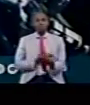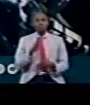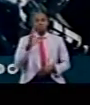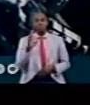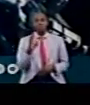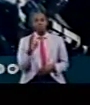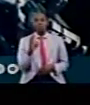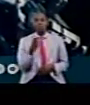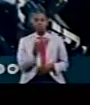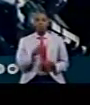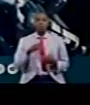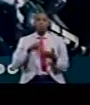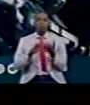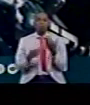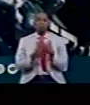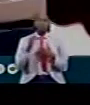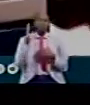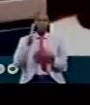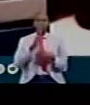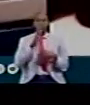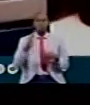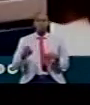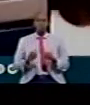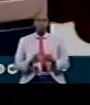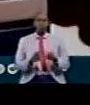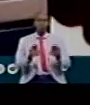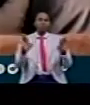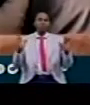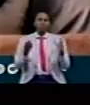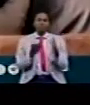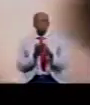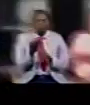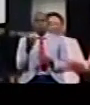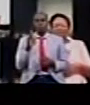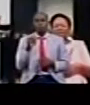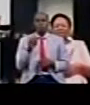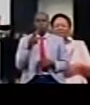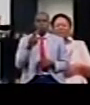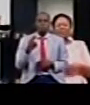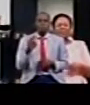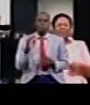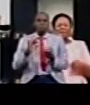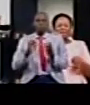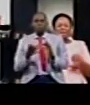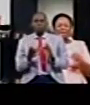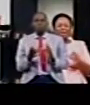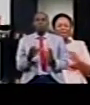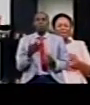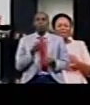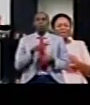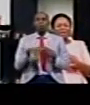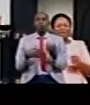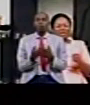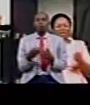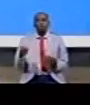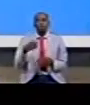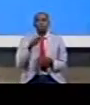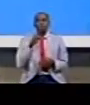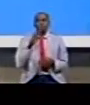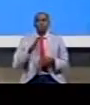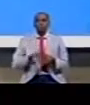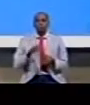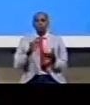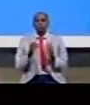even as we petition Him concerning our marriages. Nothing will stand as a barrier to our prayer this morning. Shall we go before the Lord